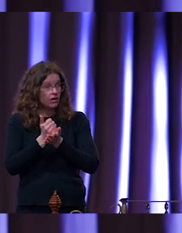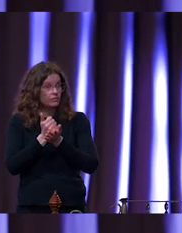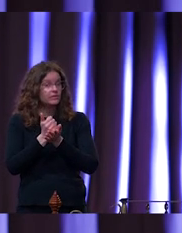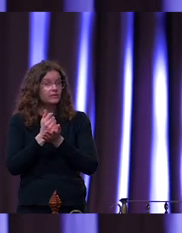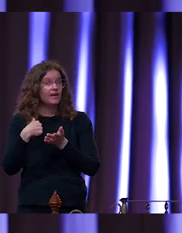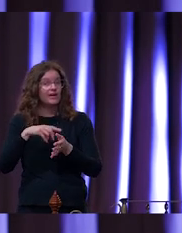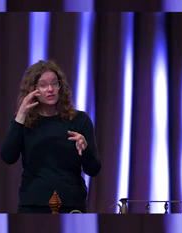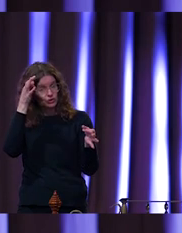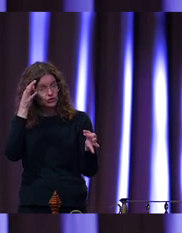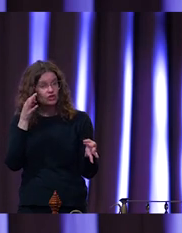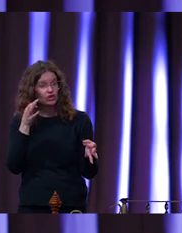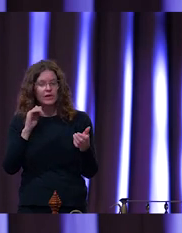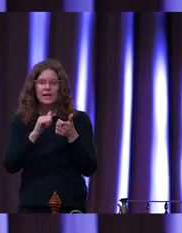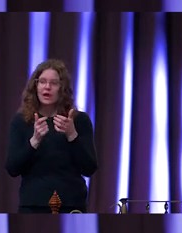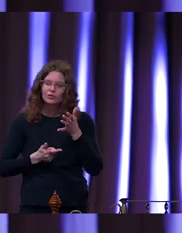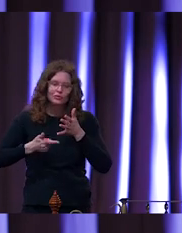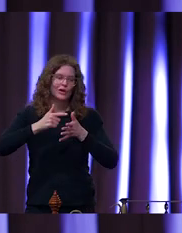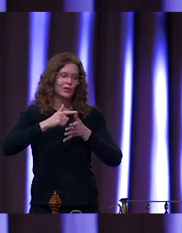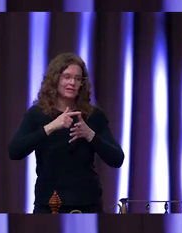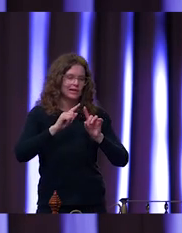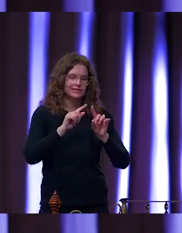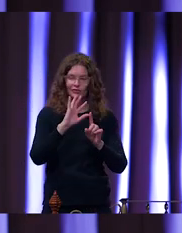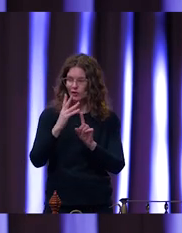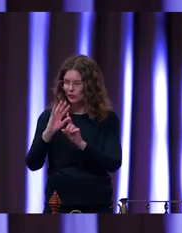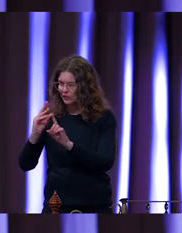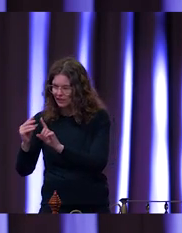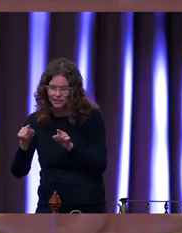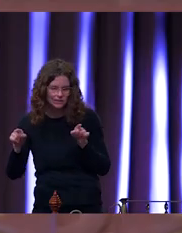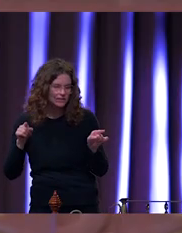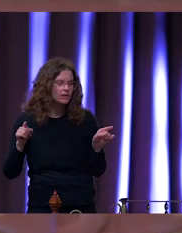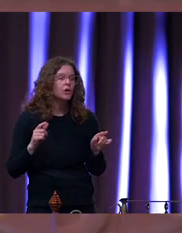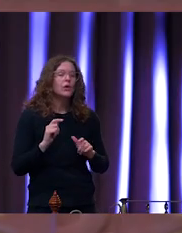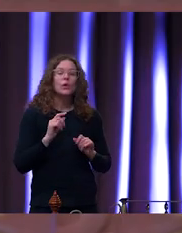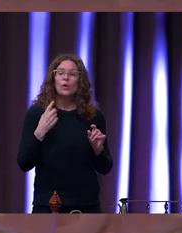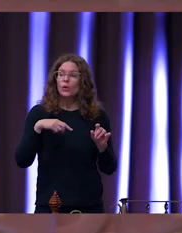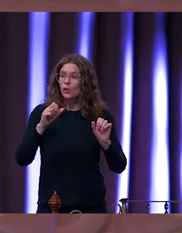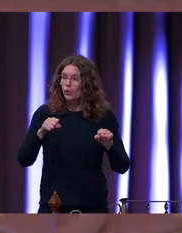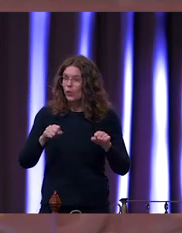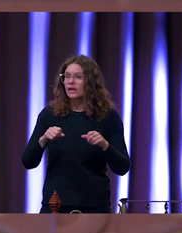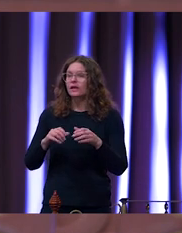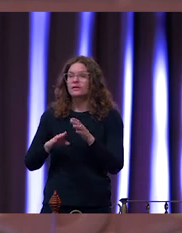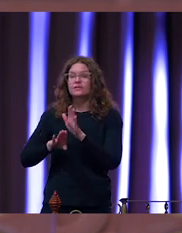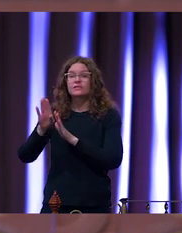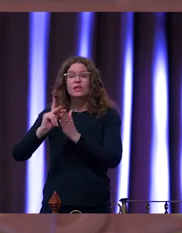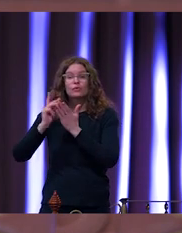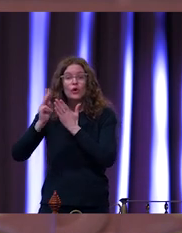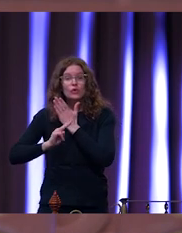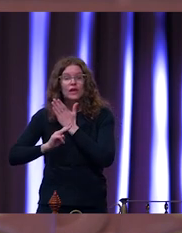and prioritizing different communities, we can also, I think, build programs that help us to reach communities that have historically